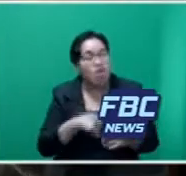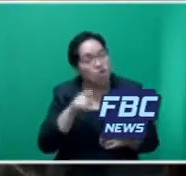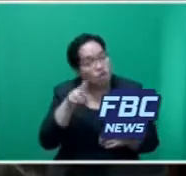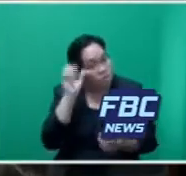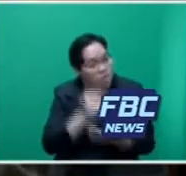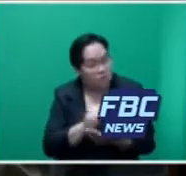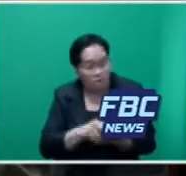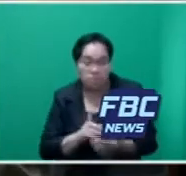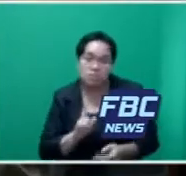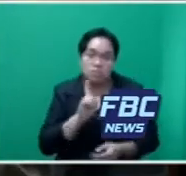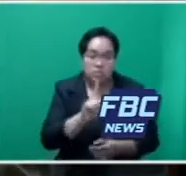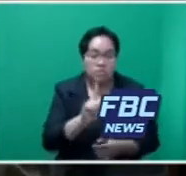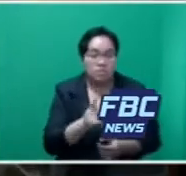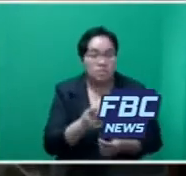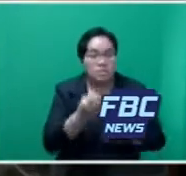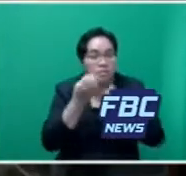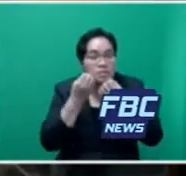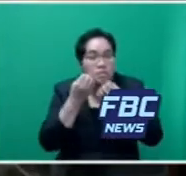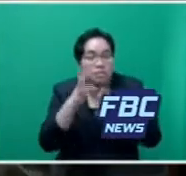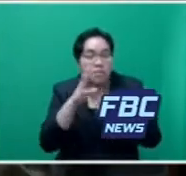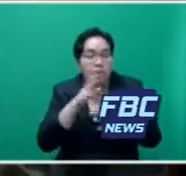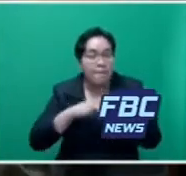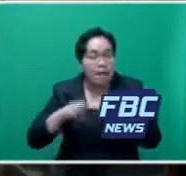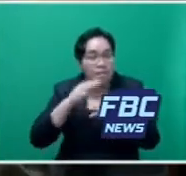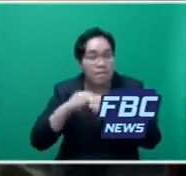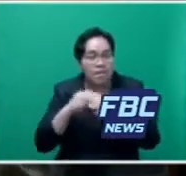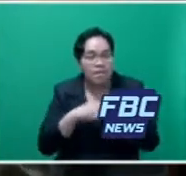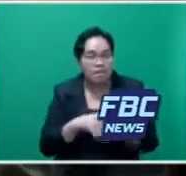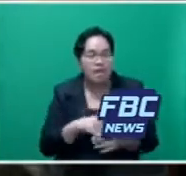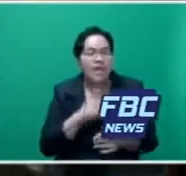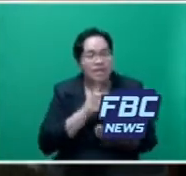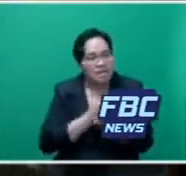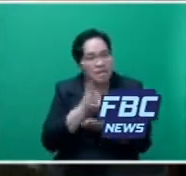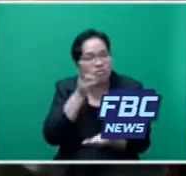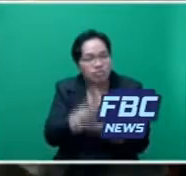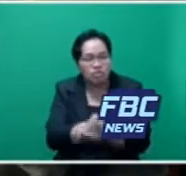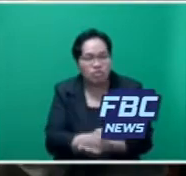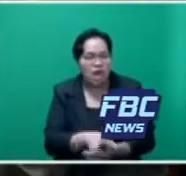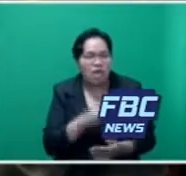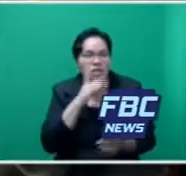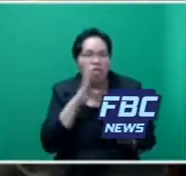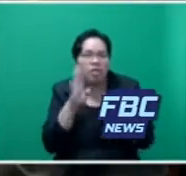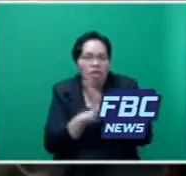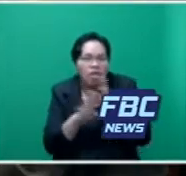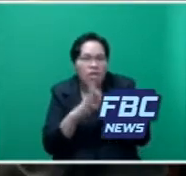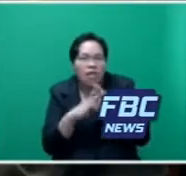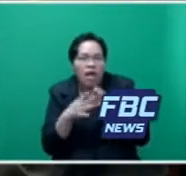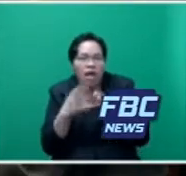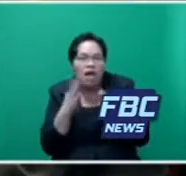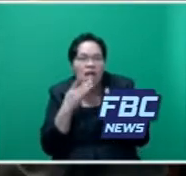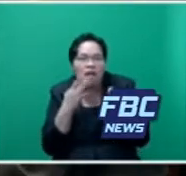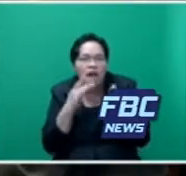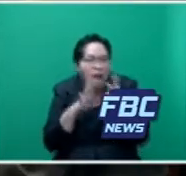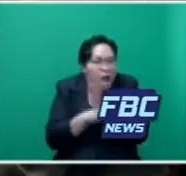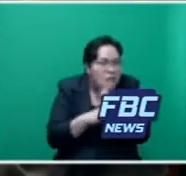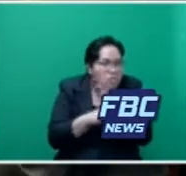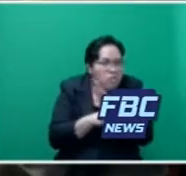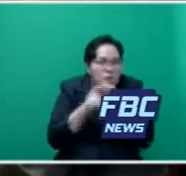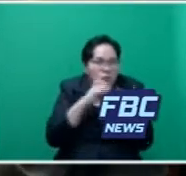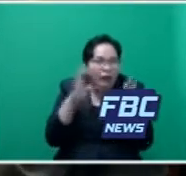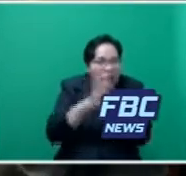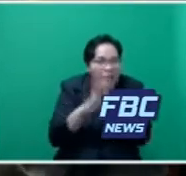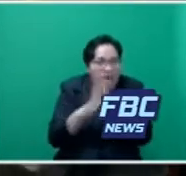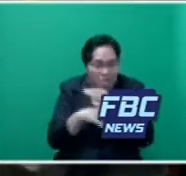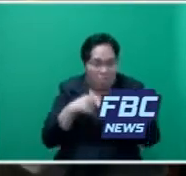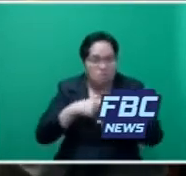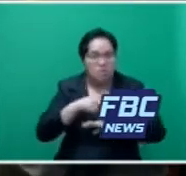Face the media, tell them the truth. Otherwise, that's a cowardly act when you hide behind the curtains of parliamentary